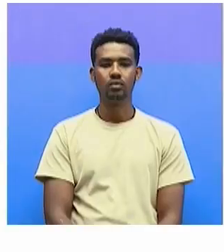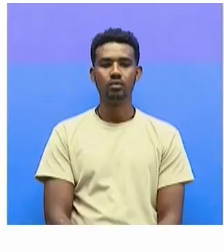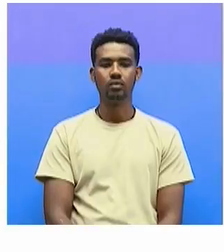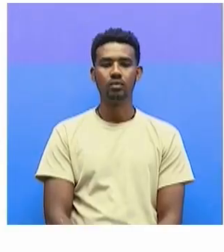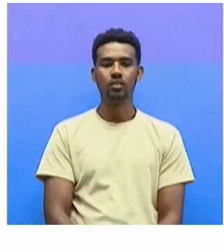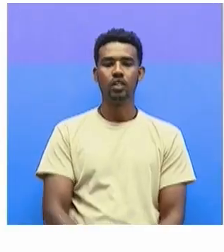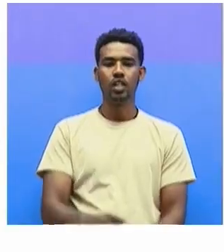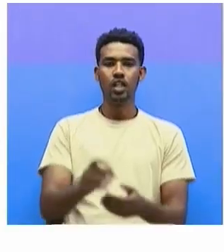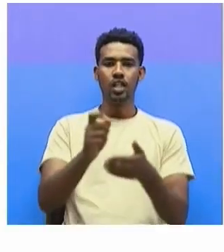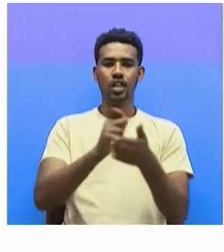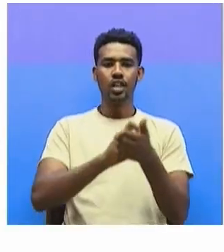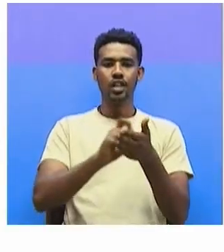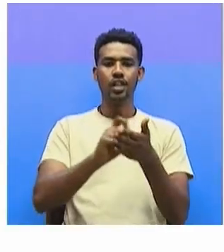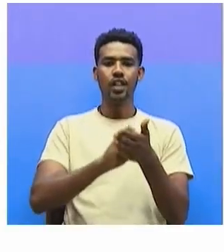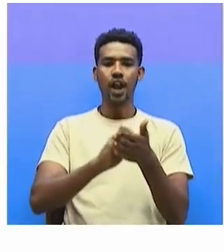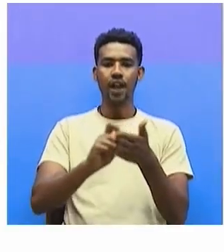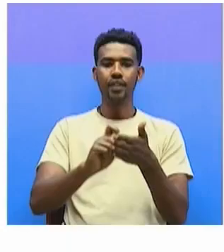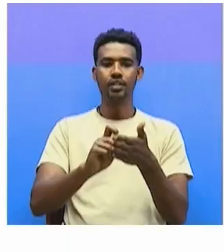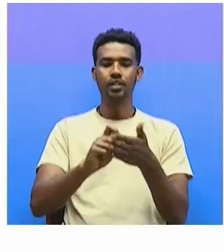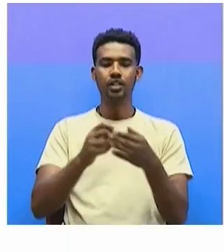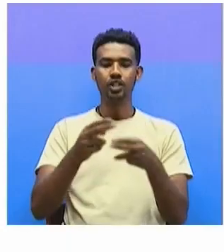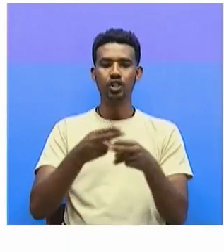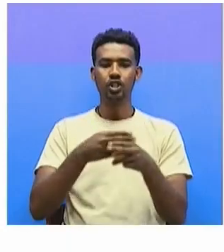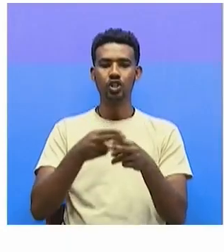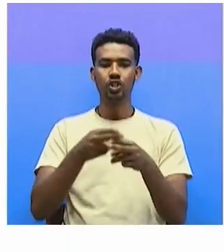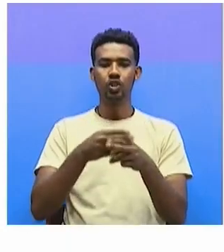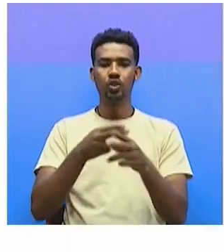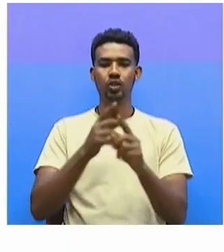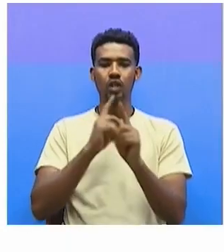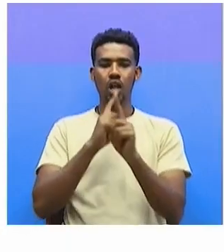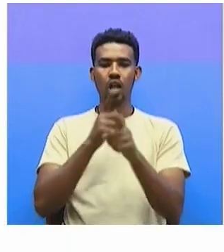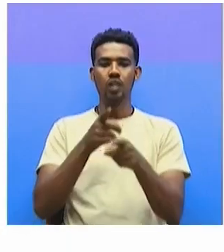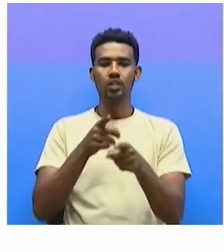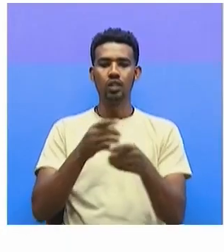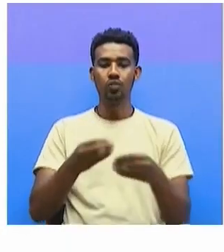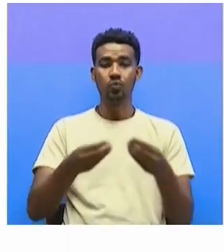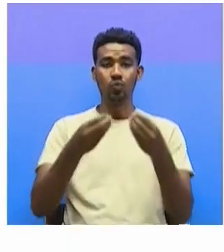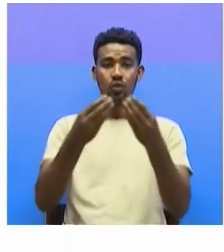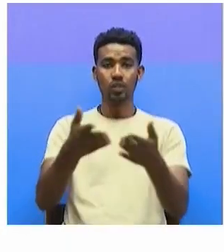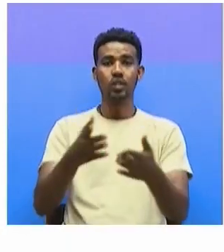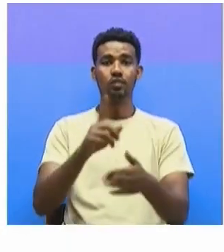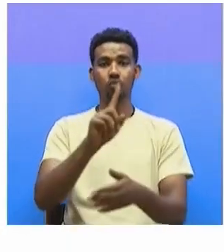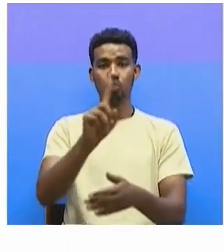Right. Short answer for the following questions. Question number 1.